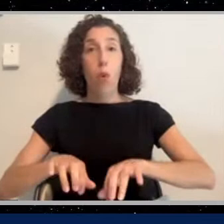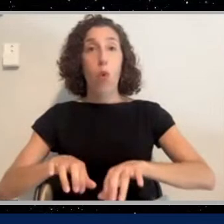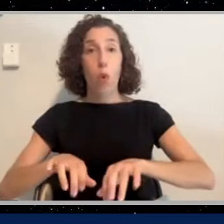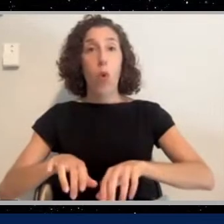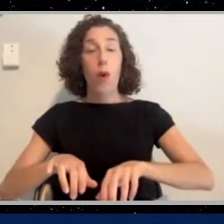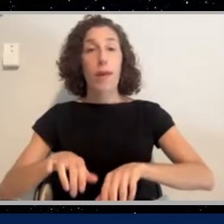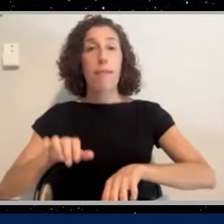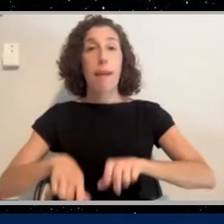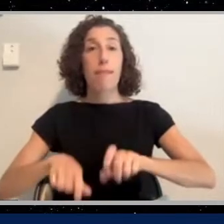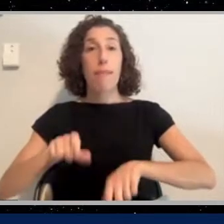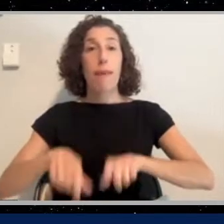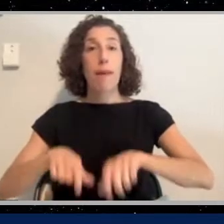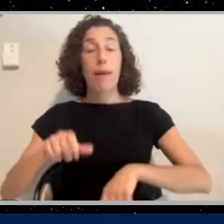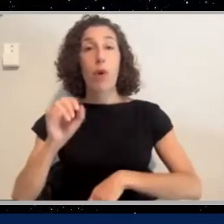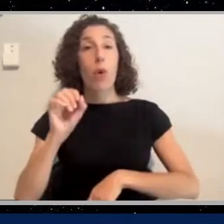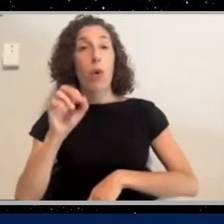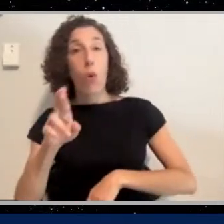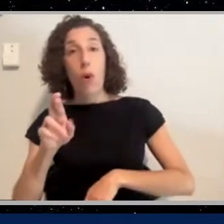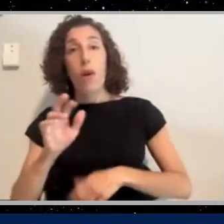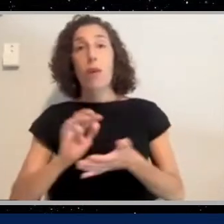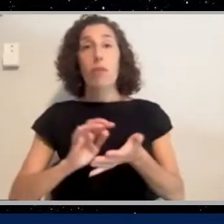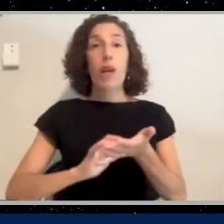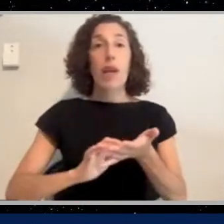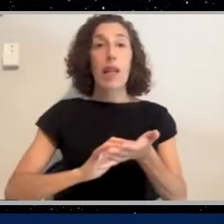But we're also looking at